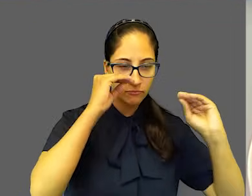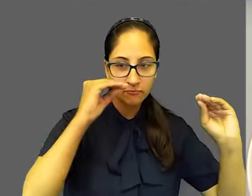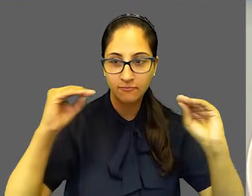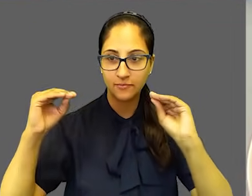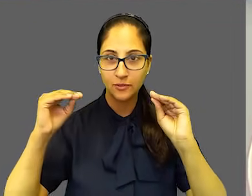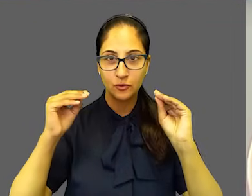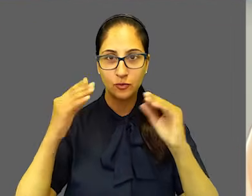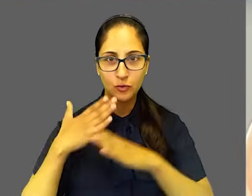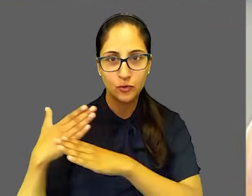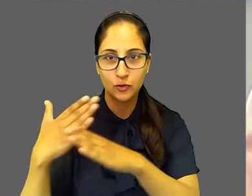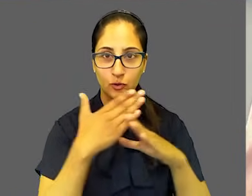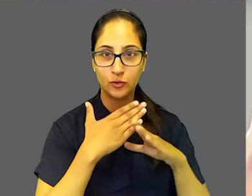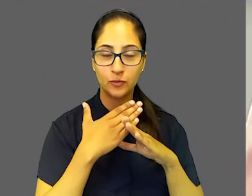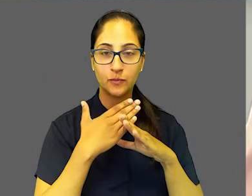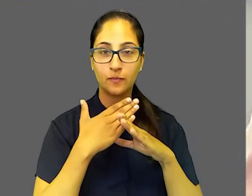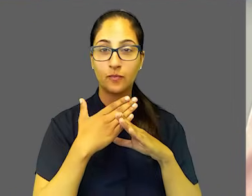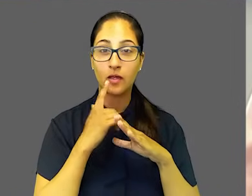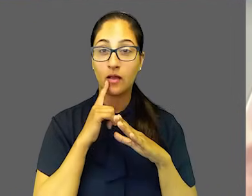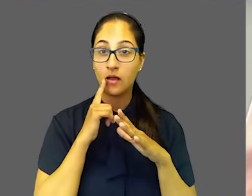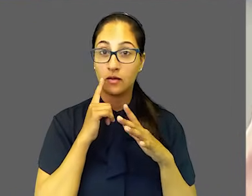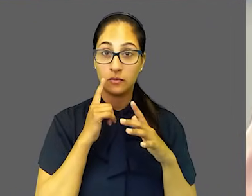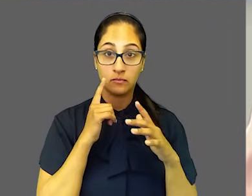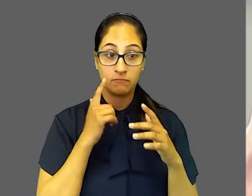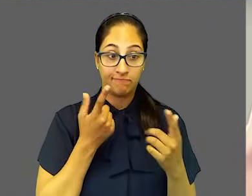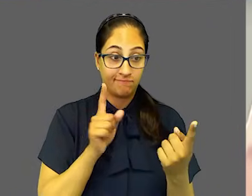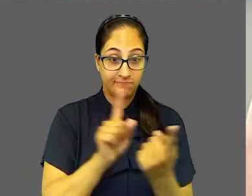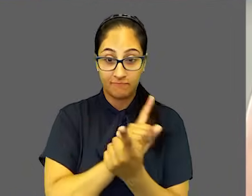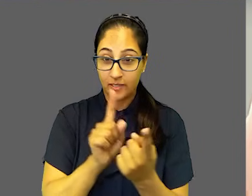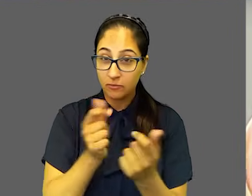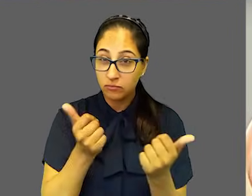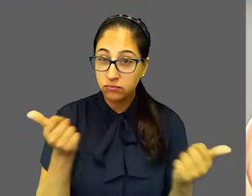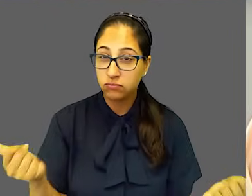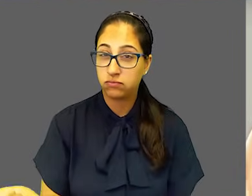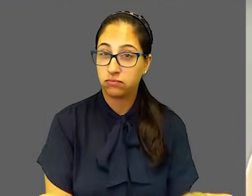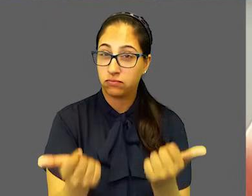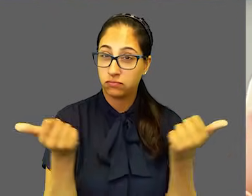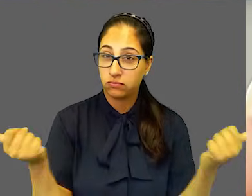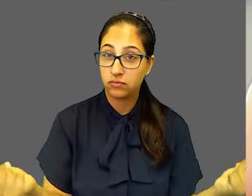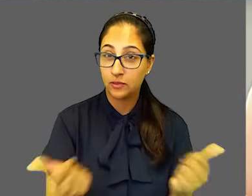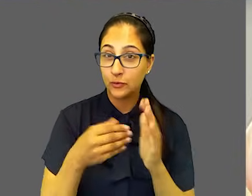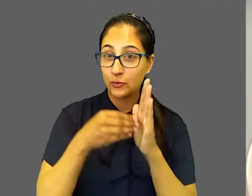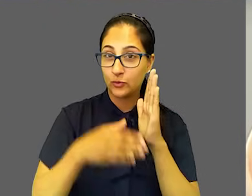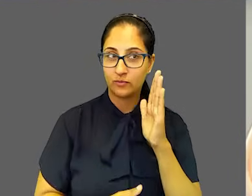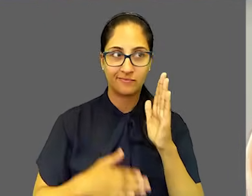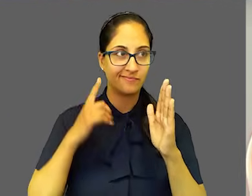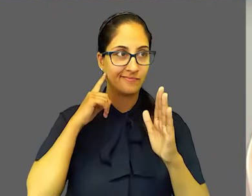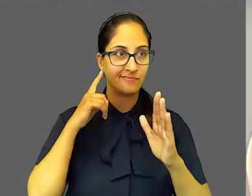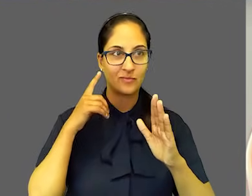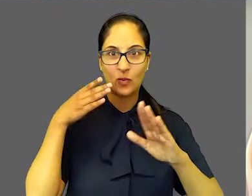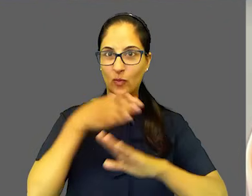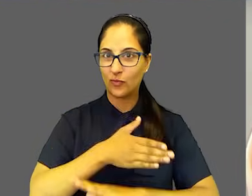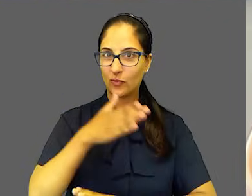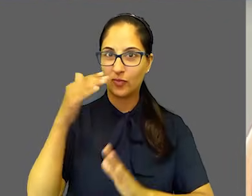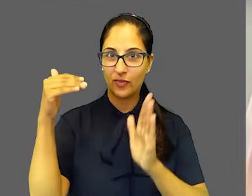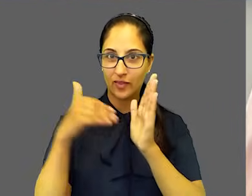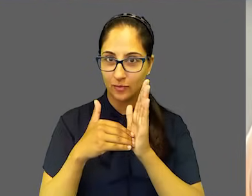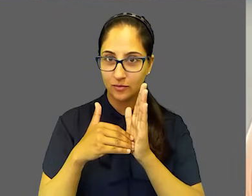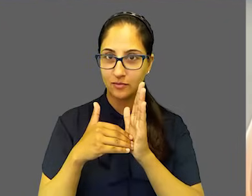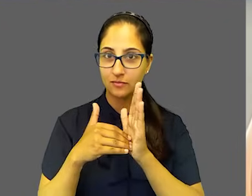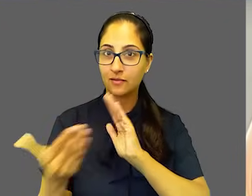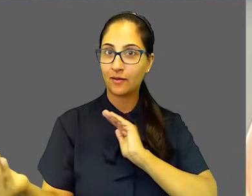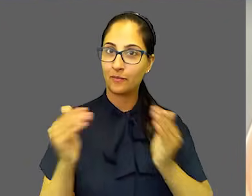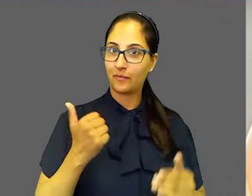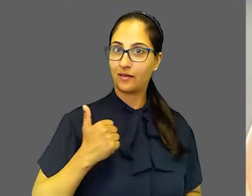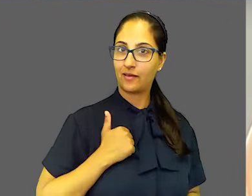them. There were thousands and thousands of students, and compared to Canada, for example, and I feel